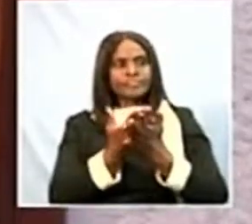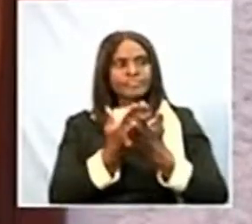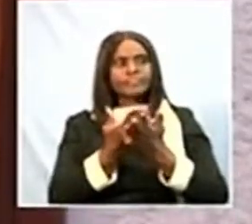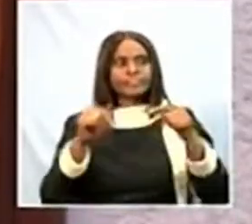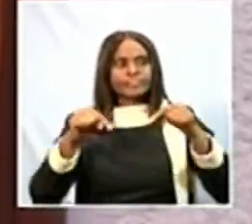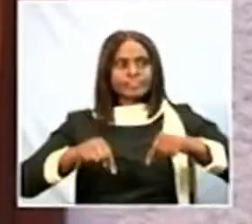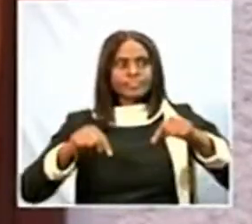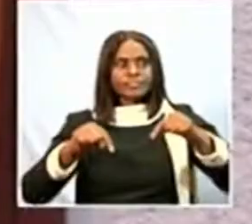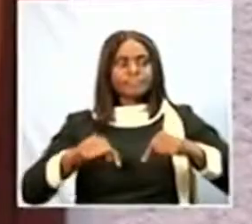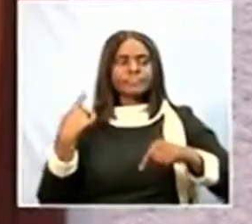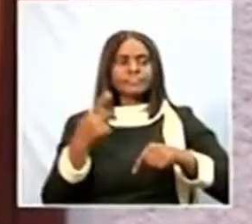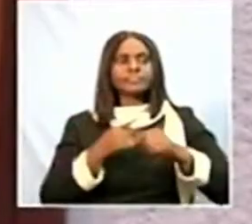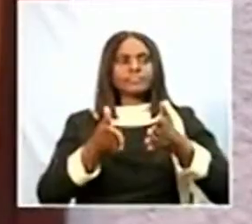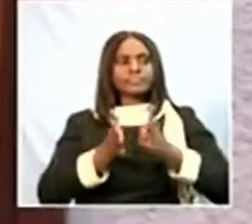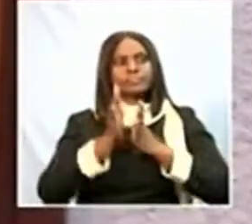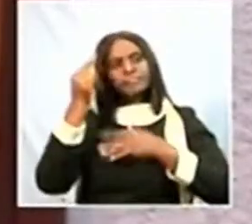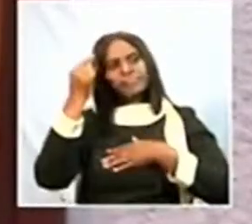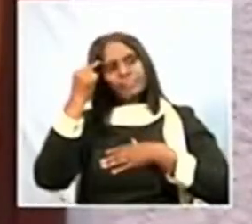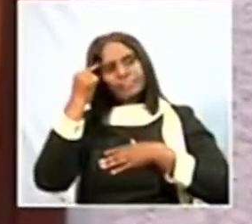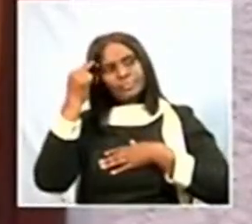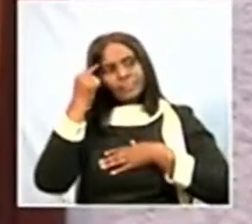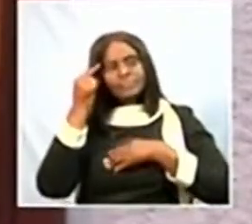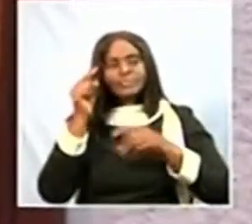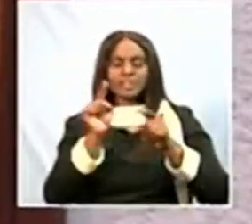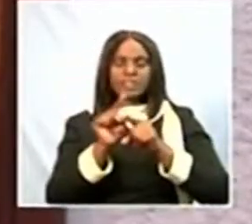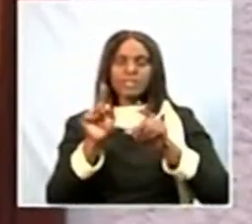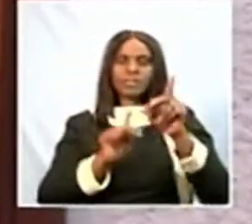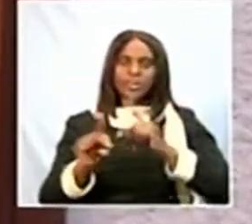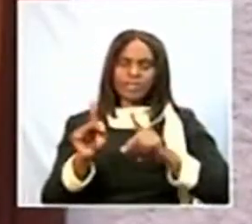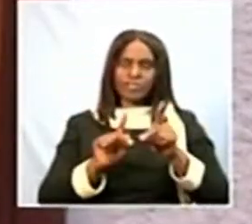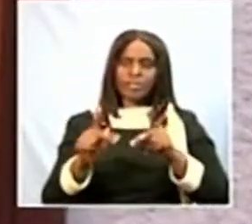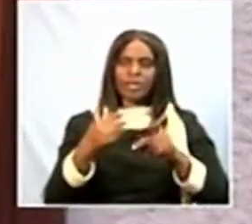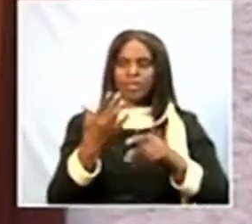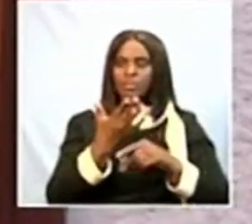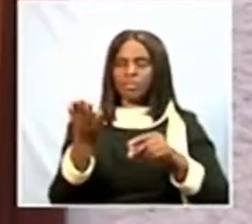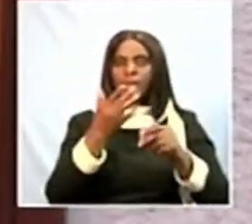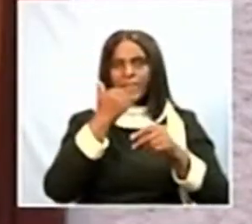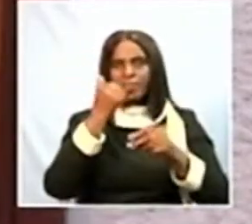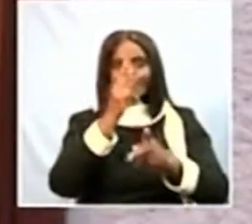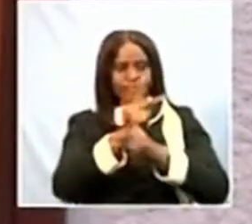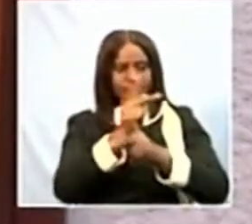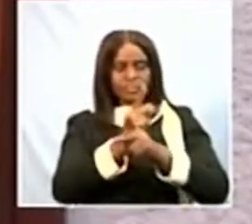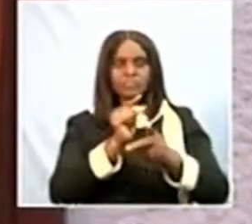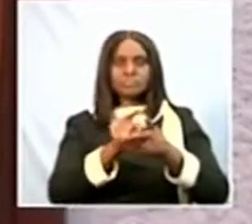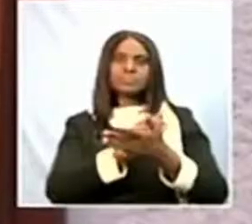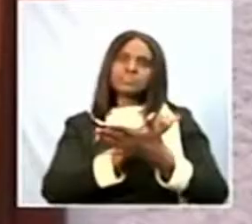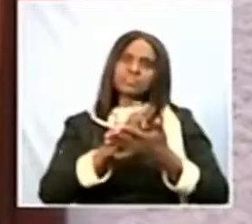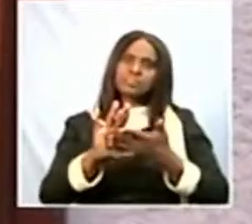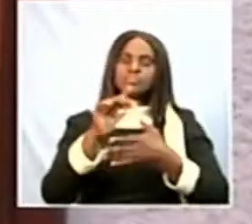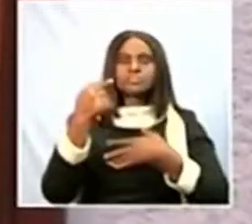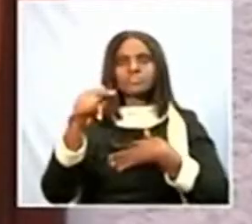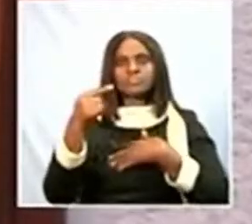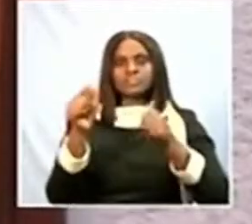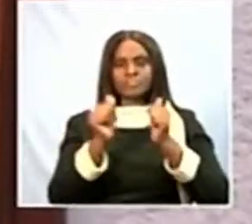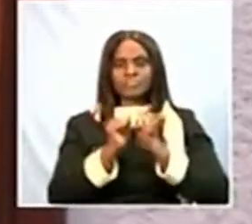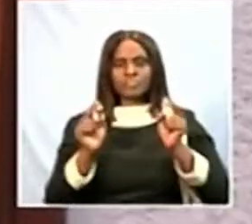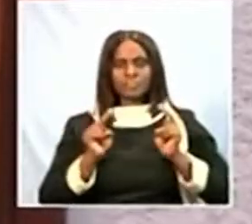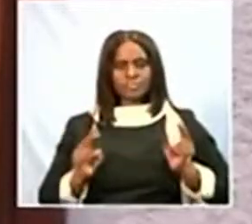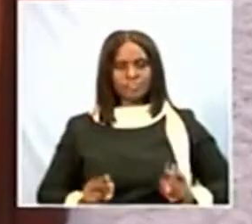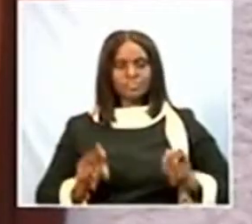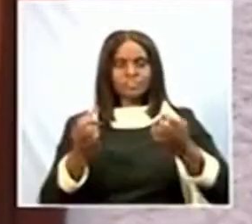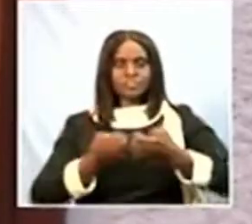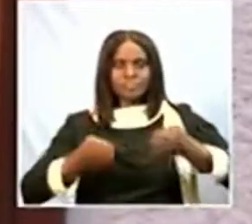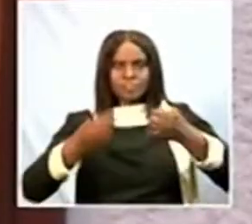that this House urges the government and the general public to maintain a clean, green, and healthy